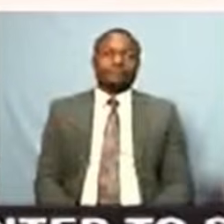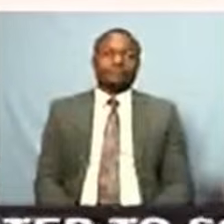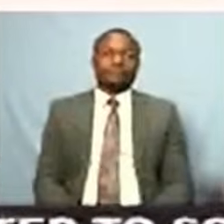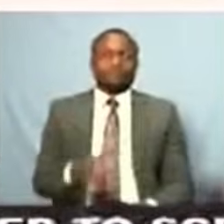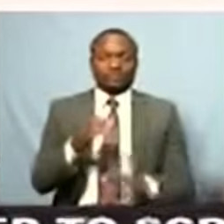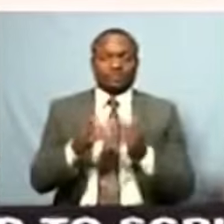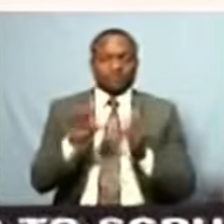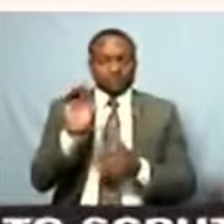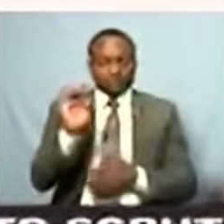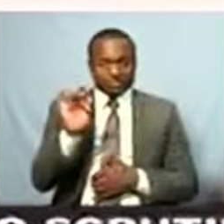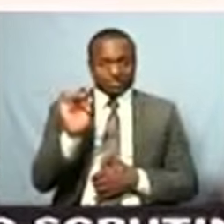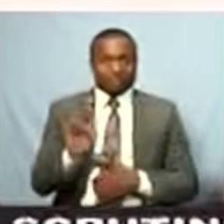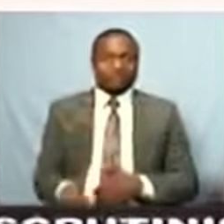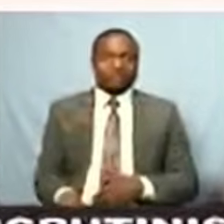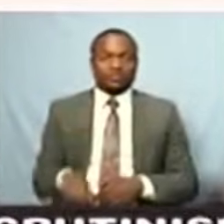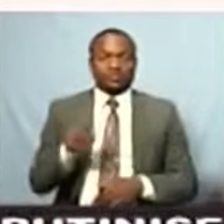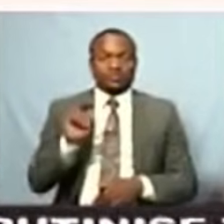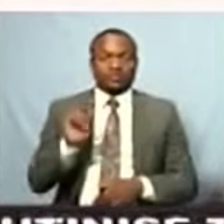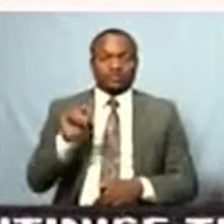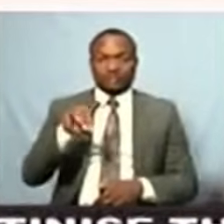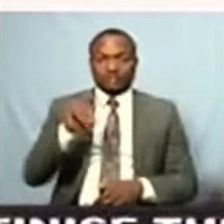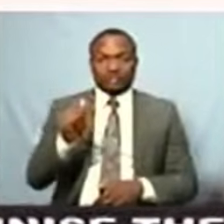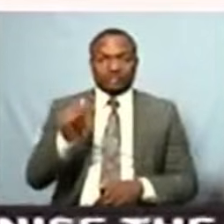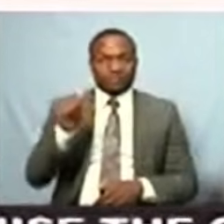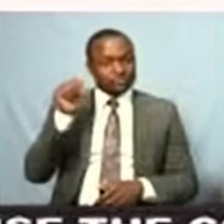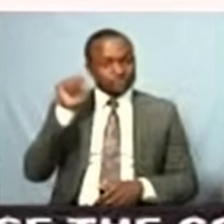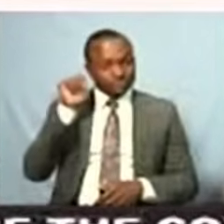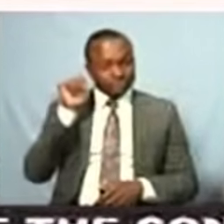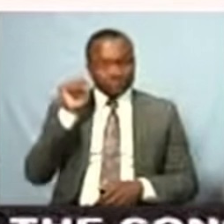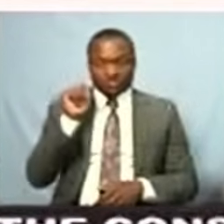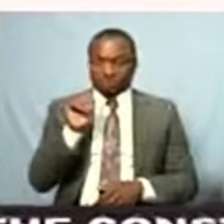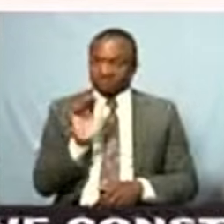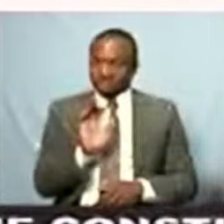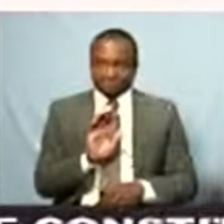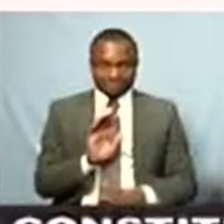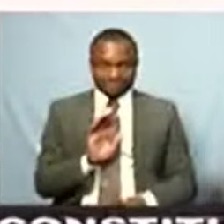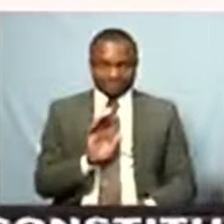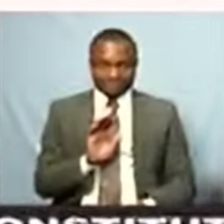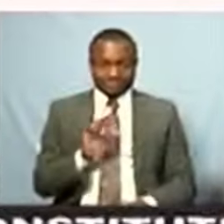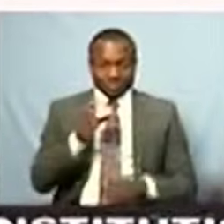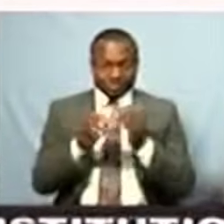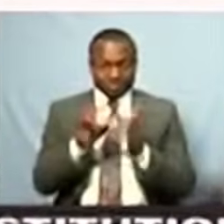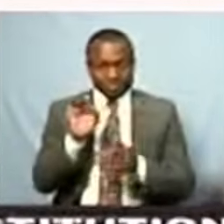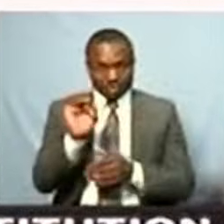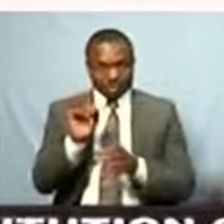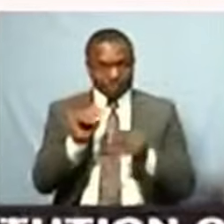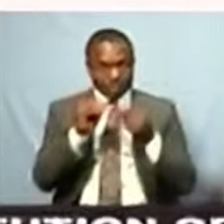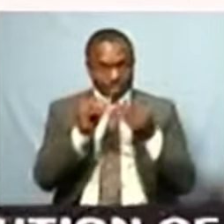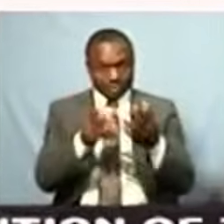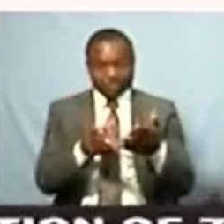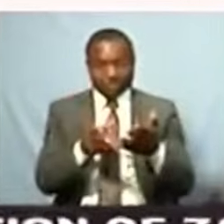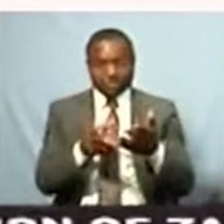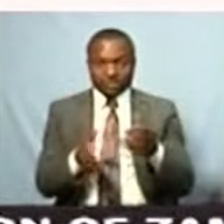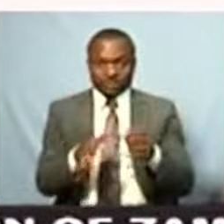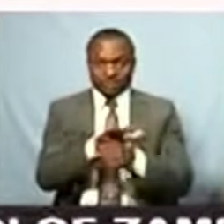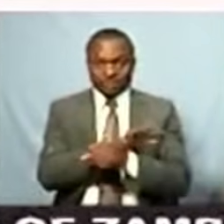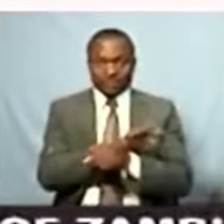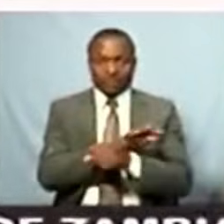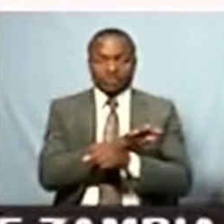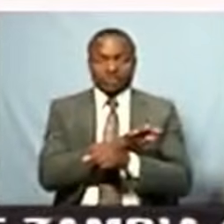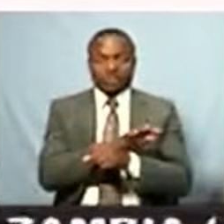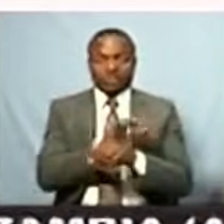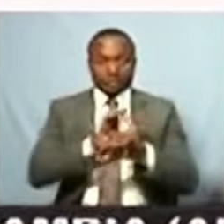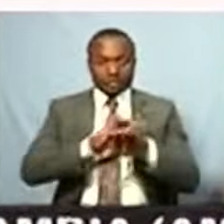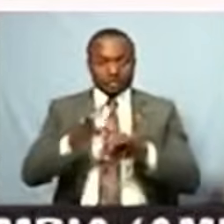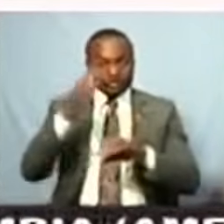Clause 18, NIPA has no objection to clause 18 that provides for filling of a vacancy in